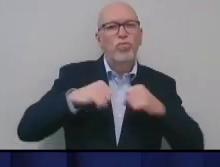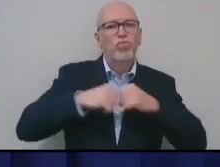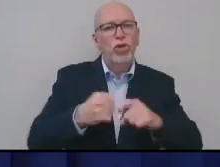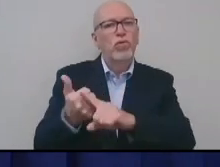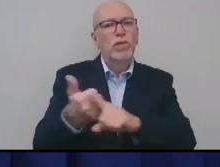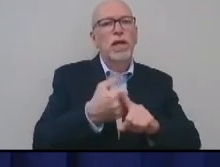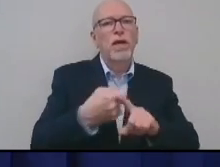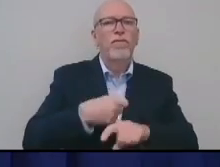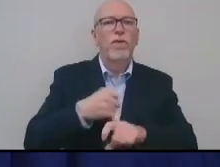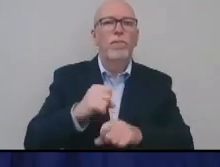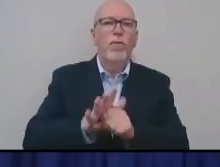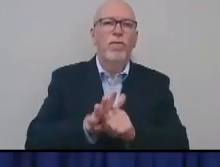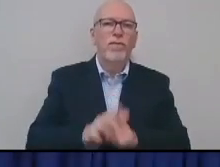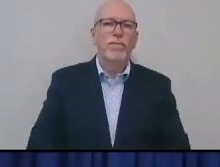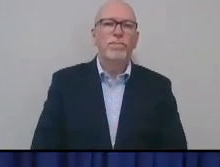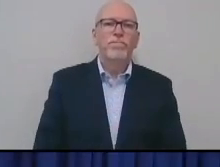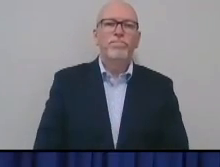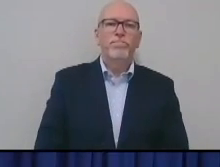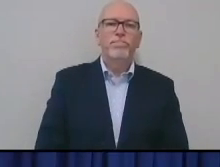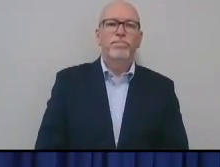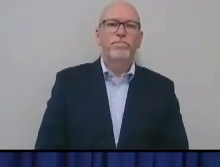team.